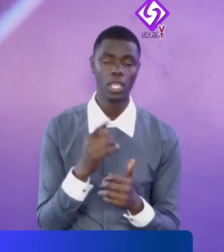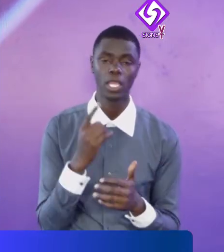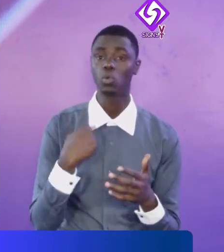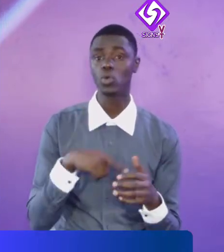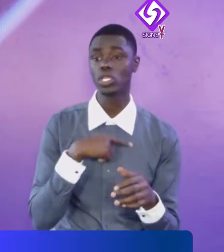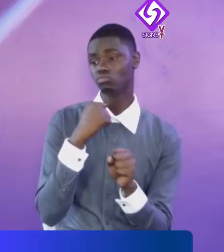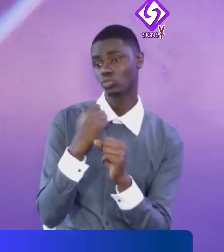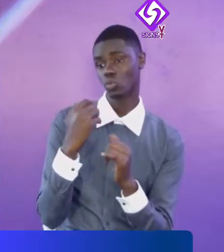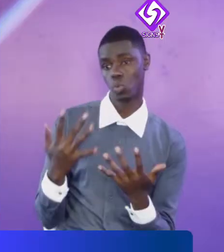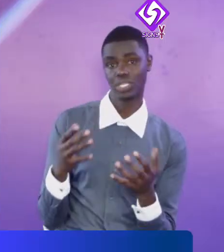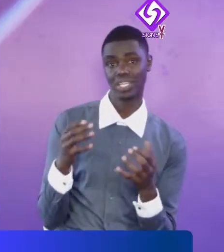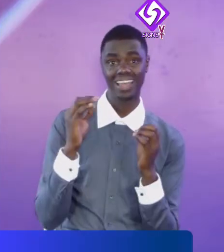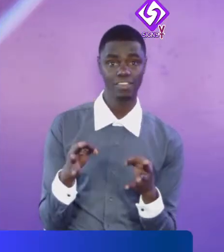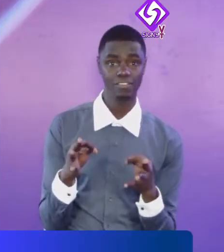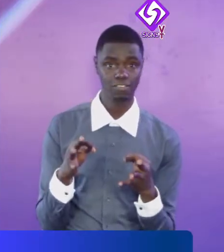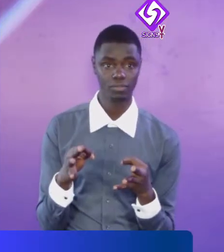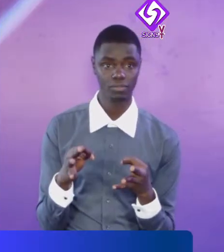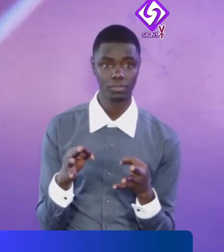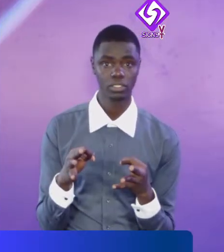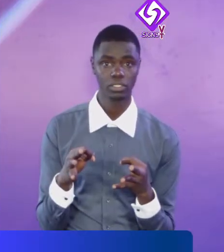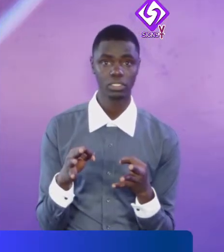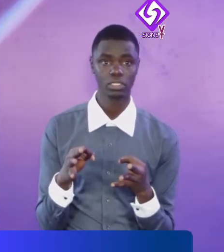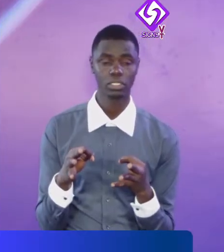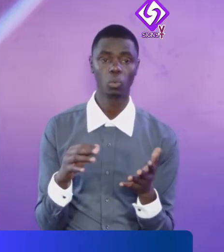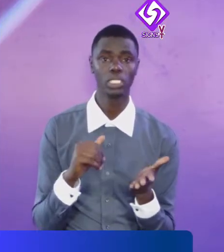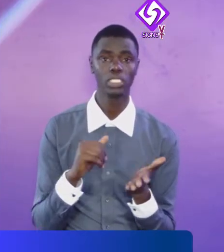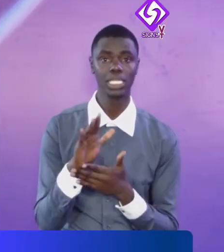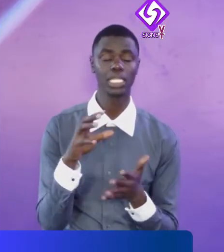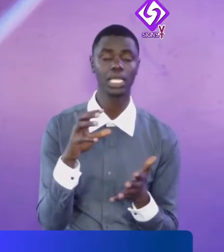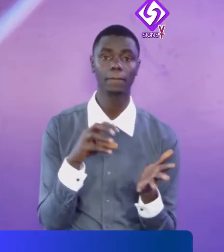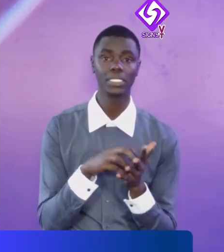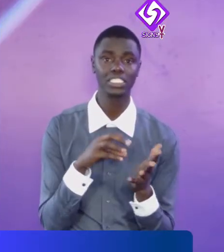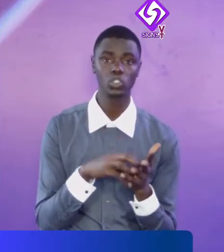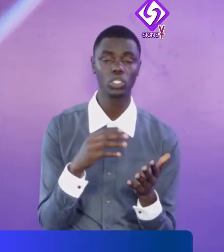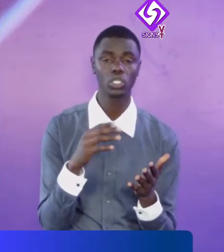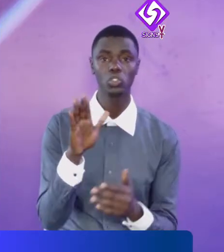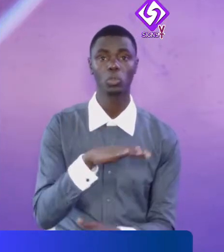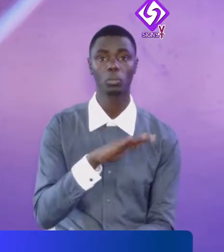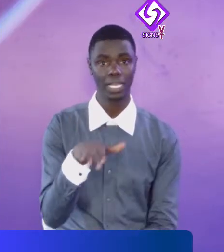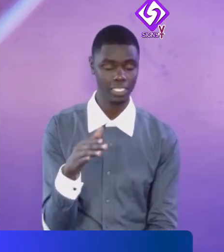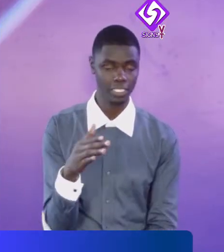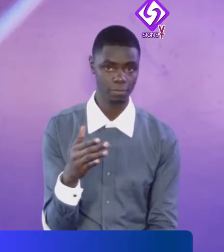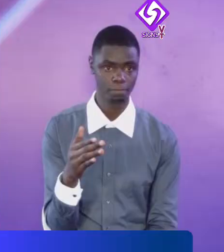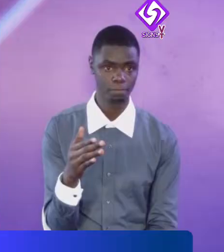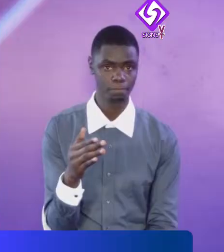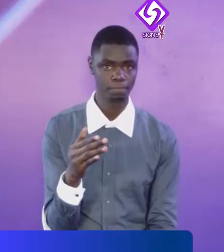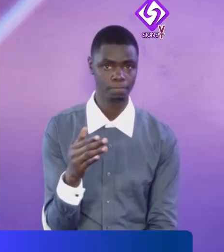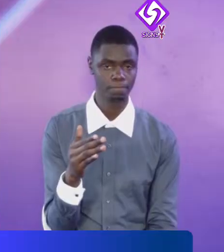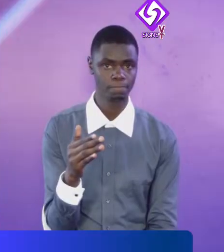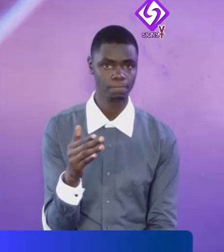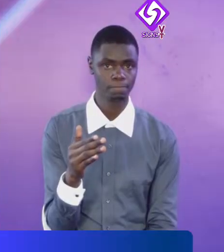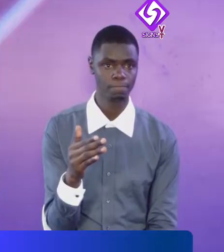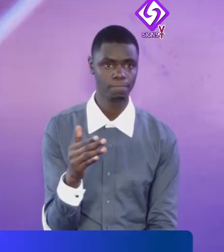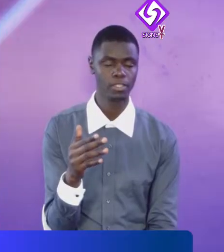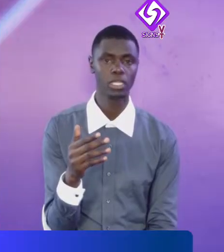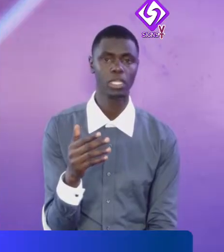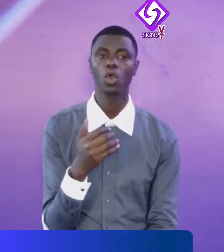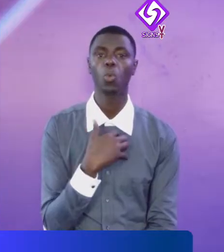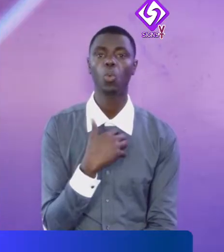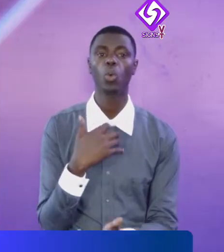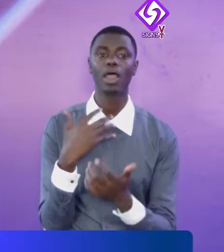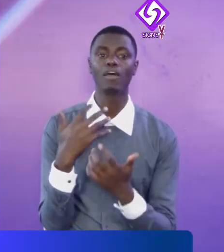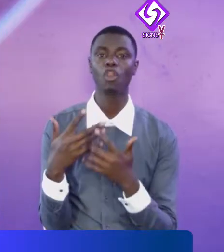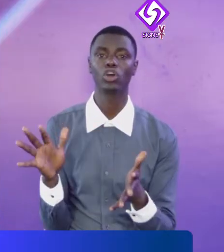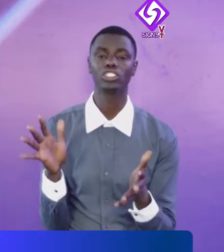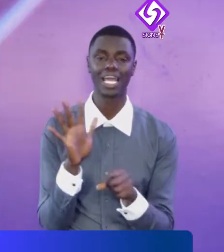do, if we send a petition to Parliament, Senate, I'm thinking you must have seen it, that we have lost a lot